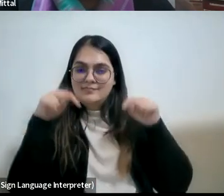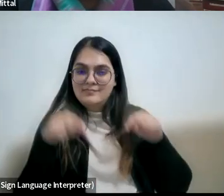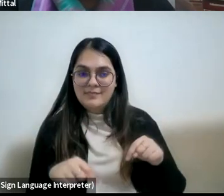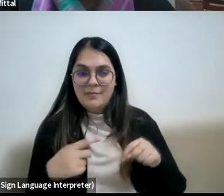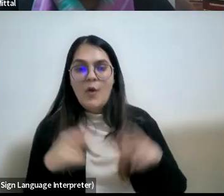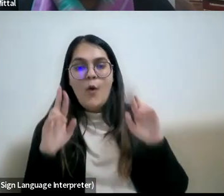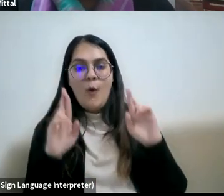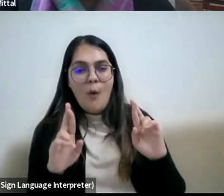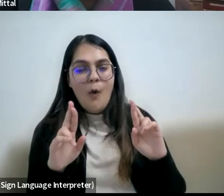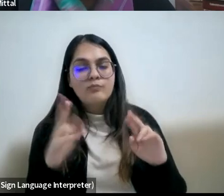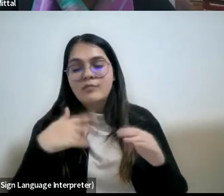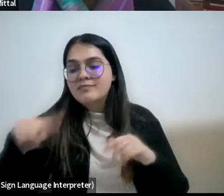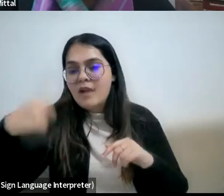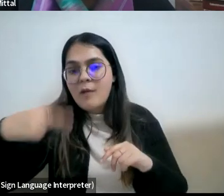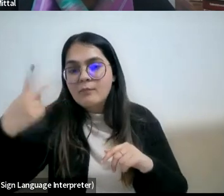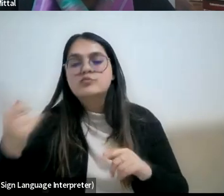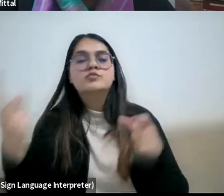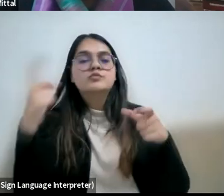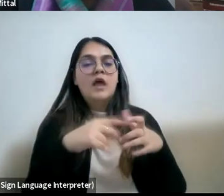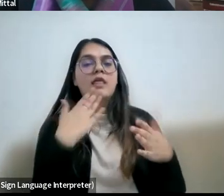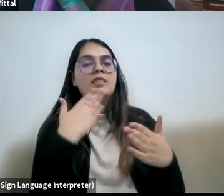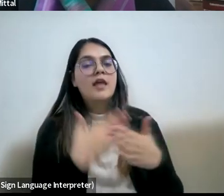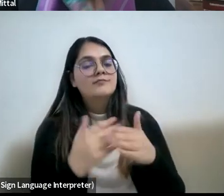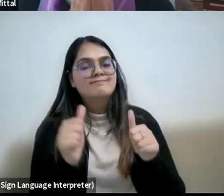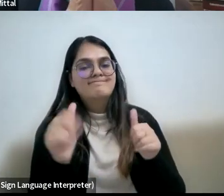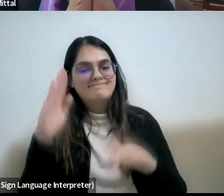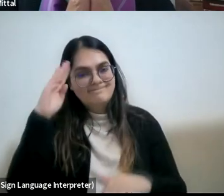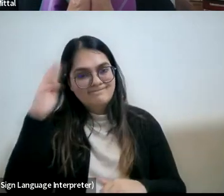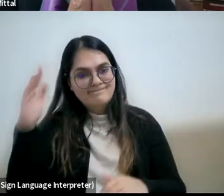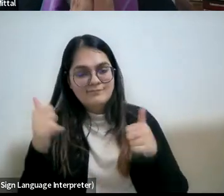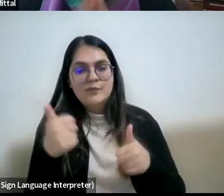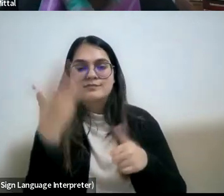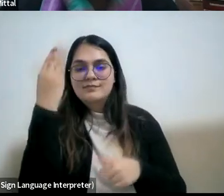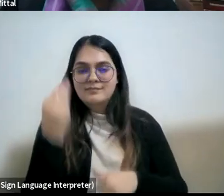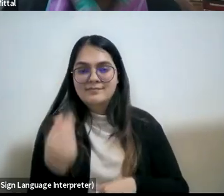join us in the coming days as well. Thank you all. Goodbye and have a good evening. Bye-bye.